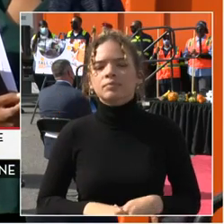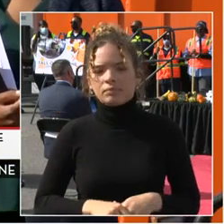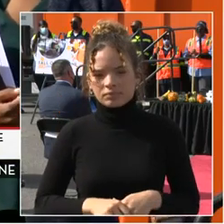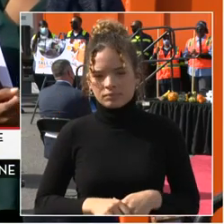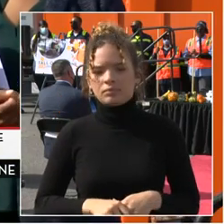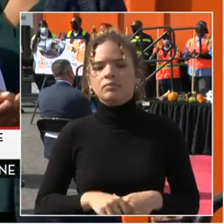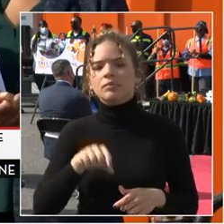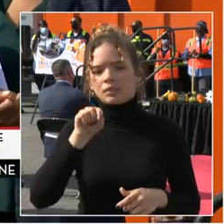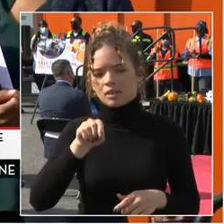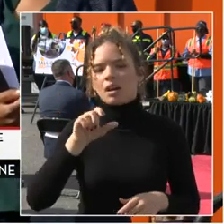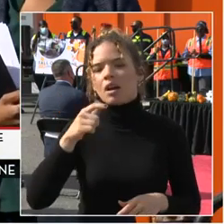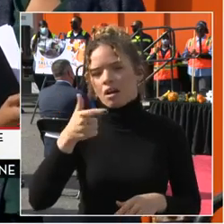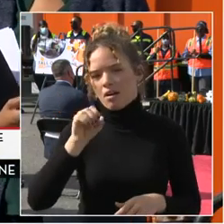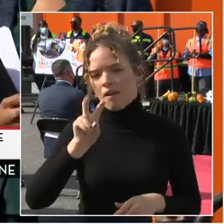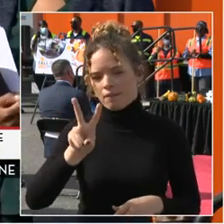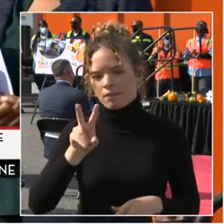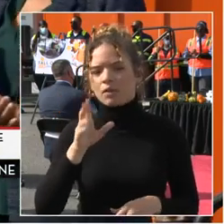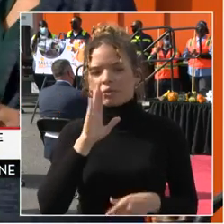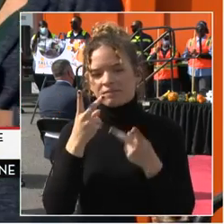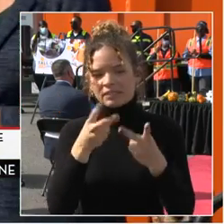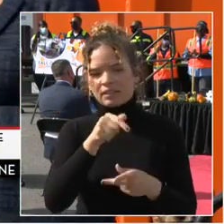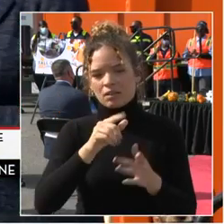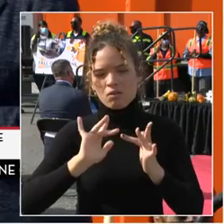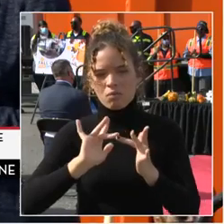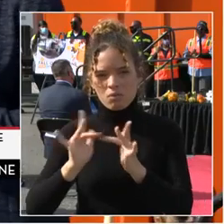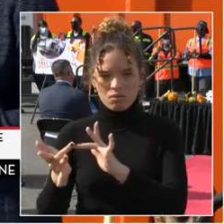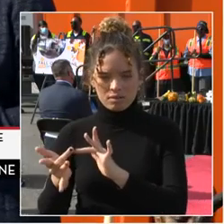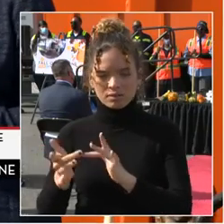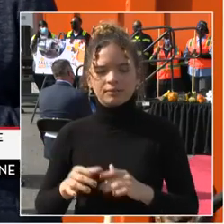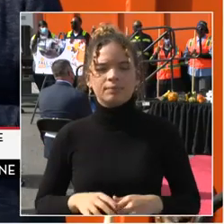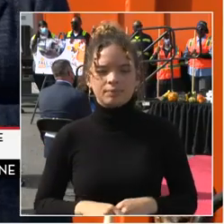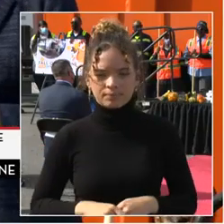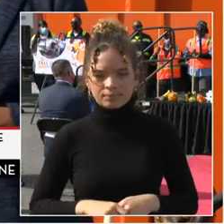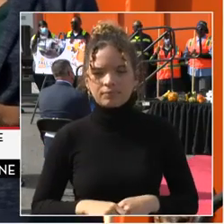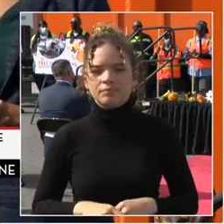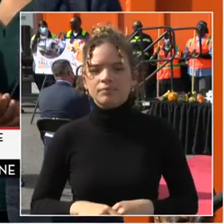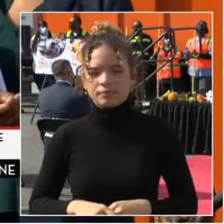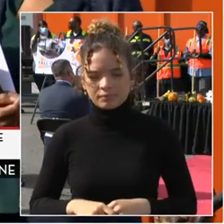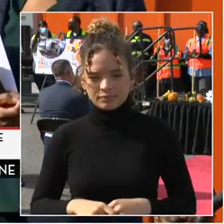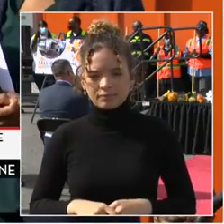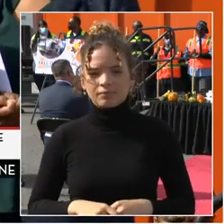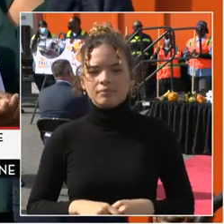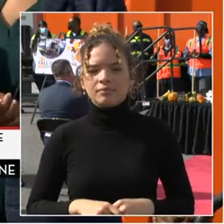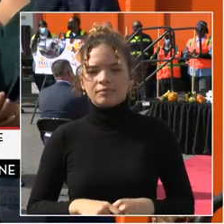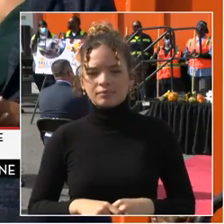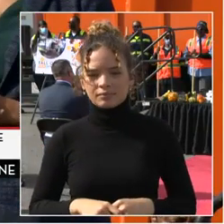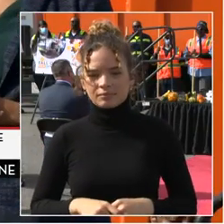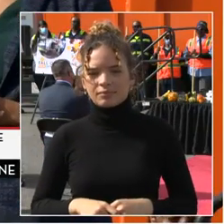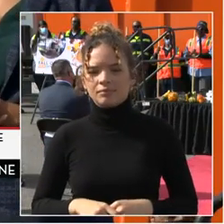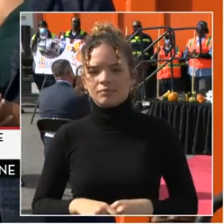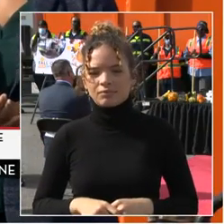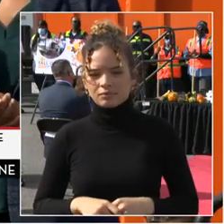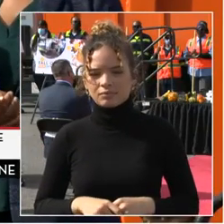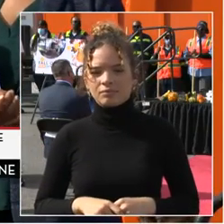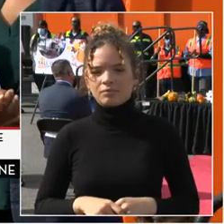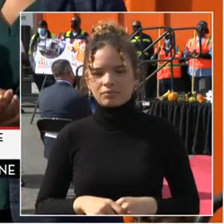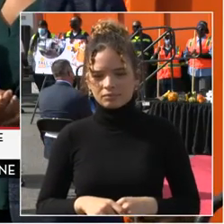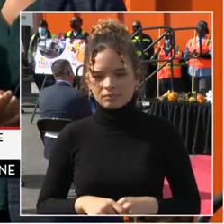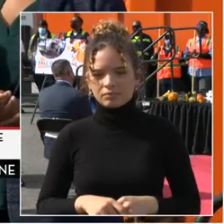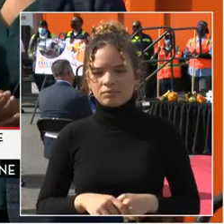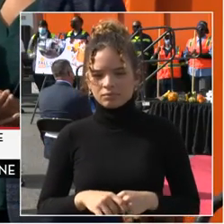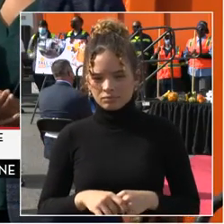service request. District residents can also bring bagged leaves to the Fort Totten Trash Transfer Station located